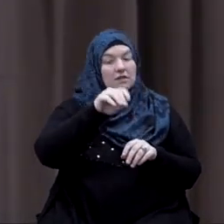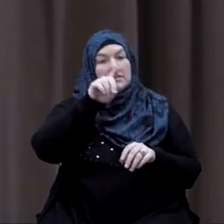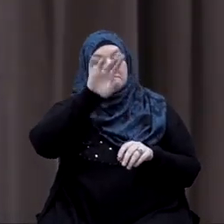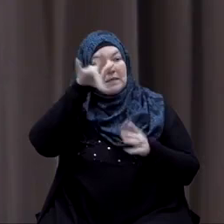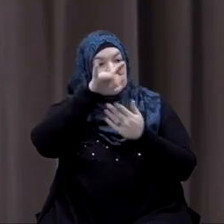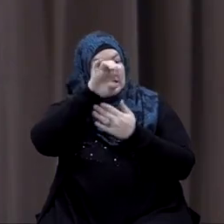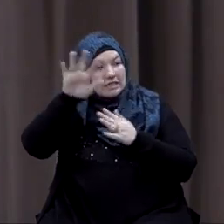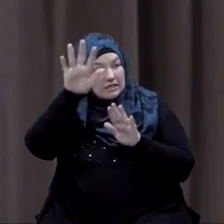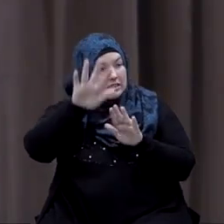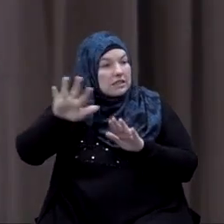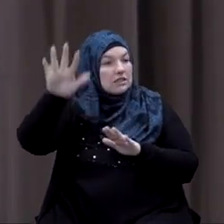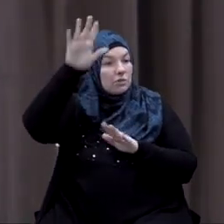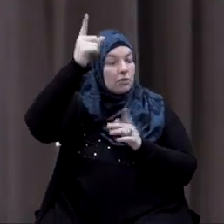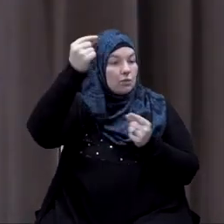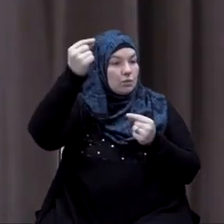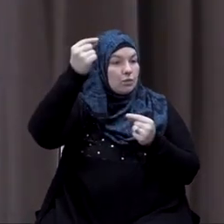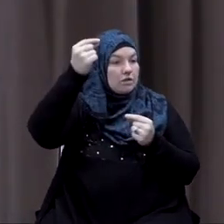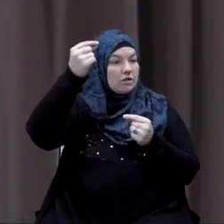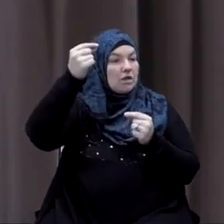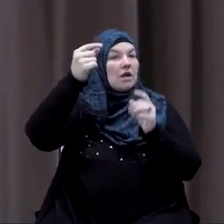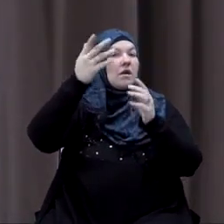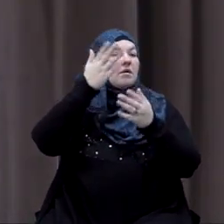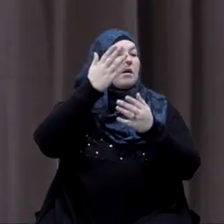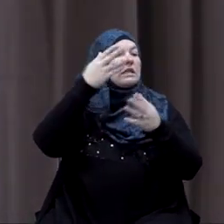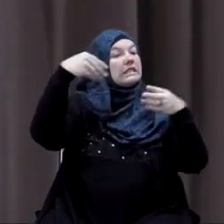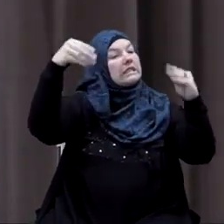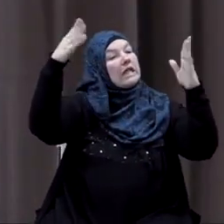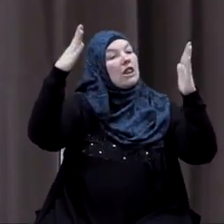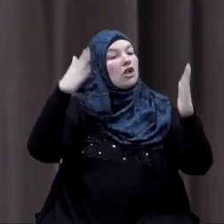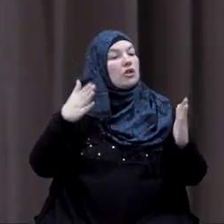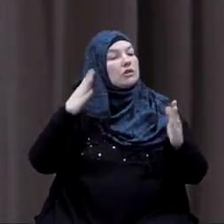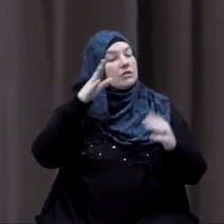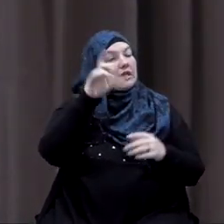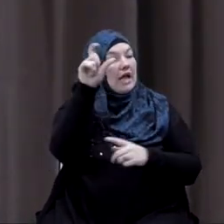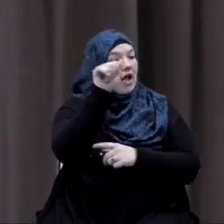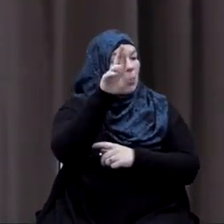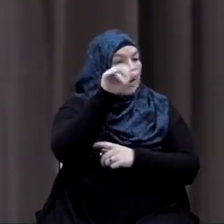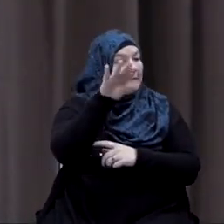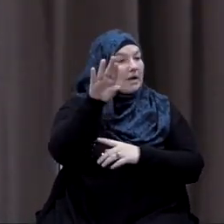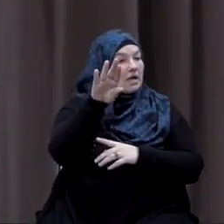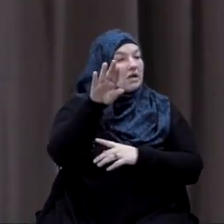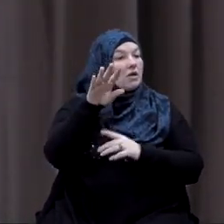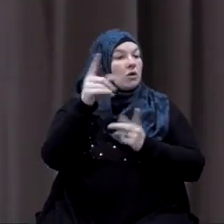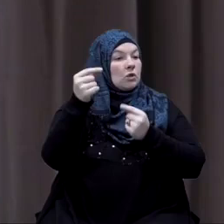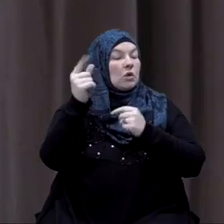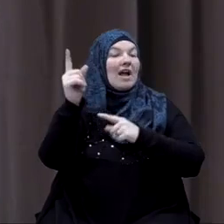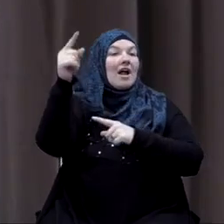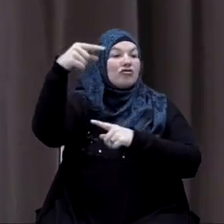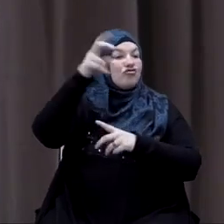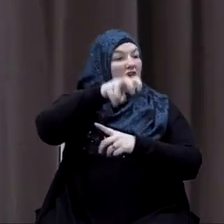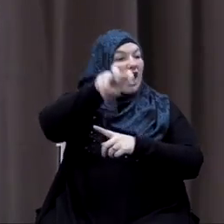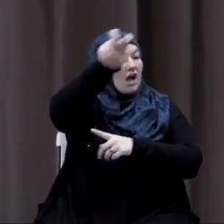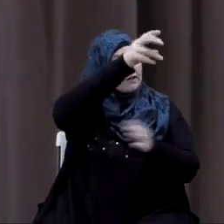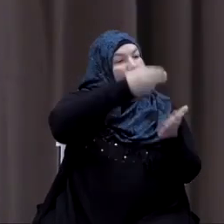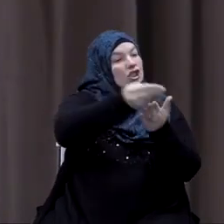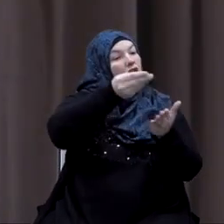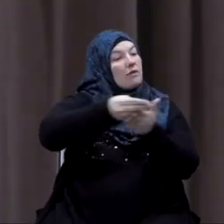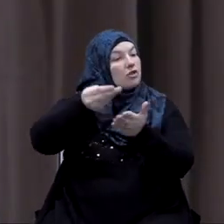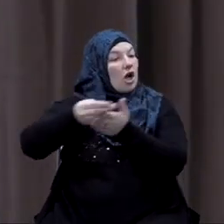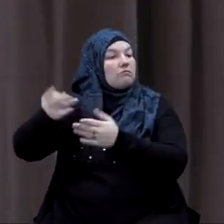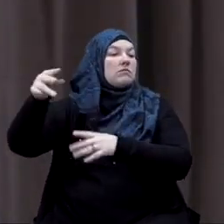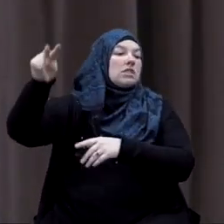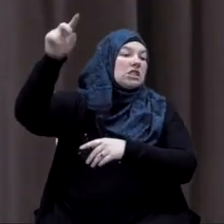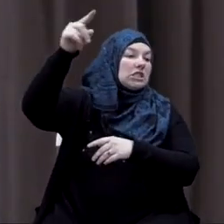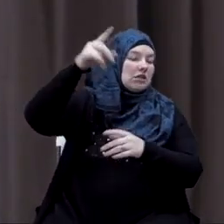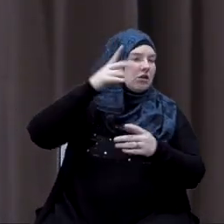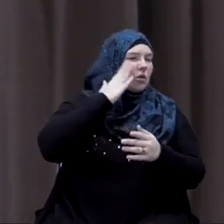on merchants going through their villages. Muslim merchants who went against the norm and the